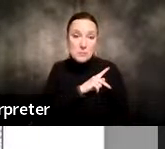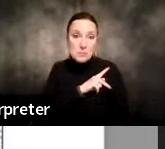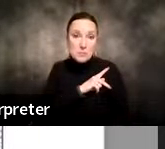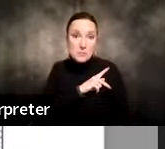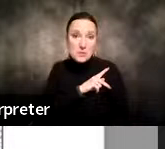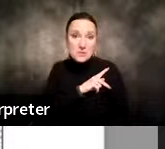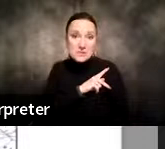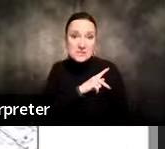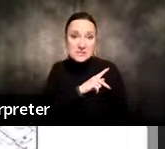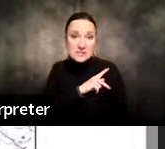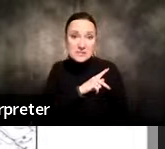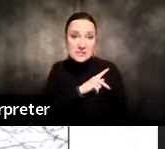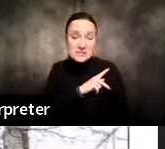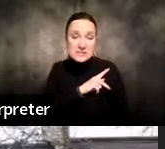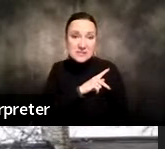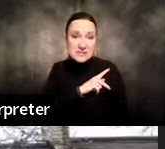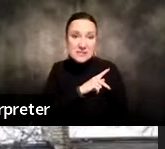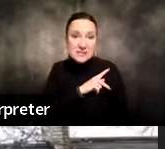I wouldn't want to see this.